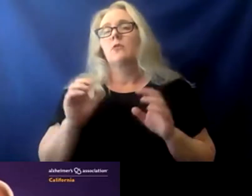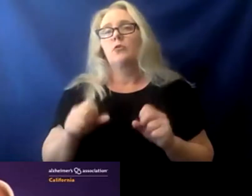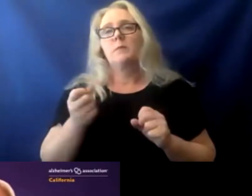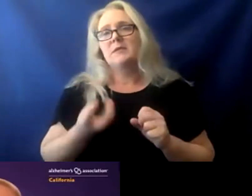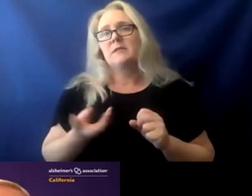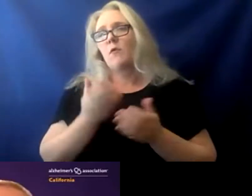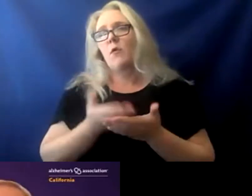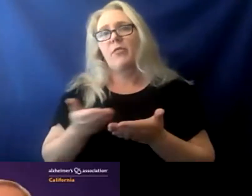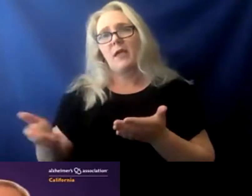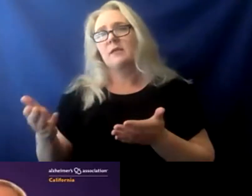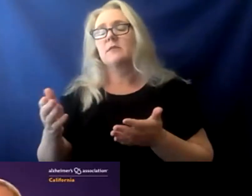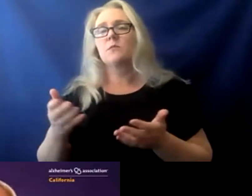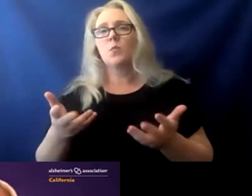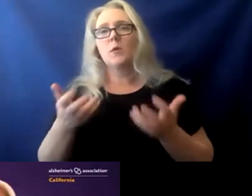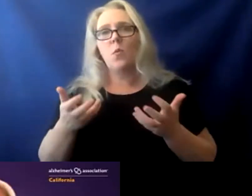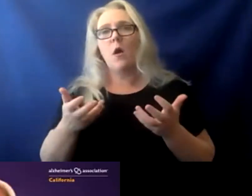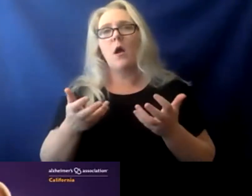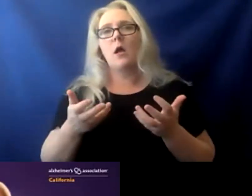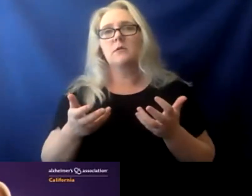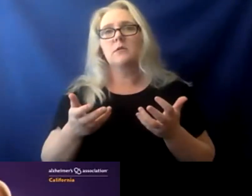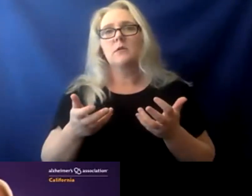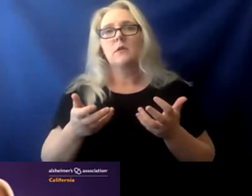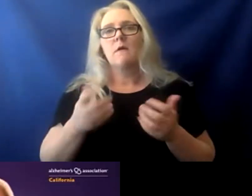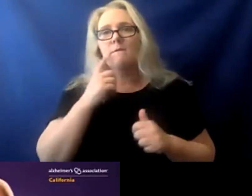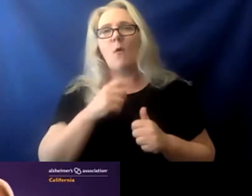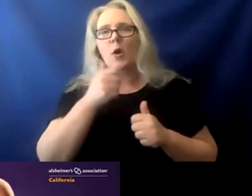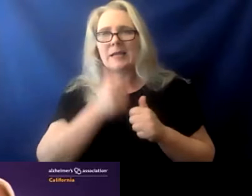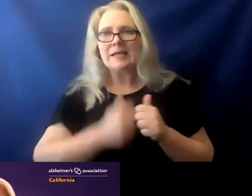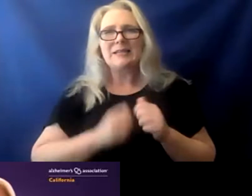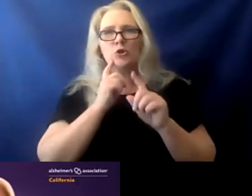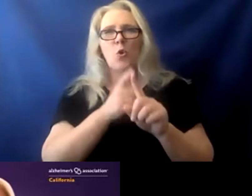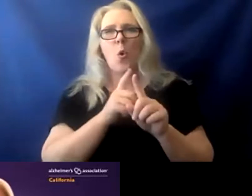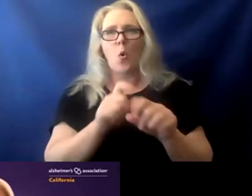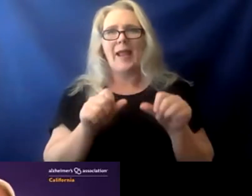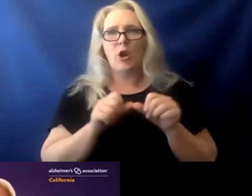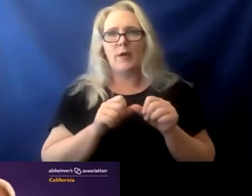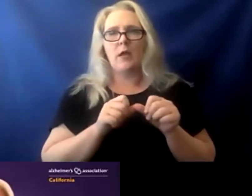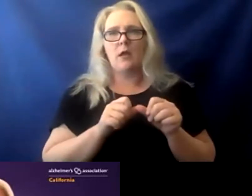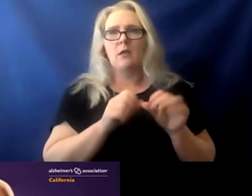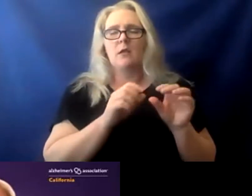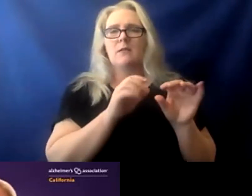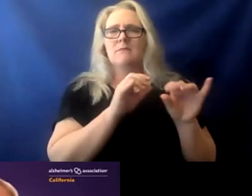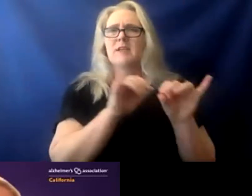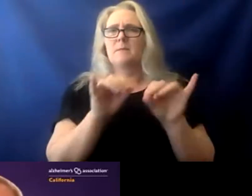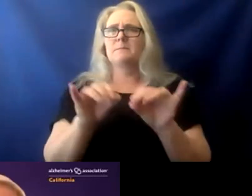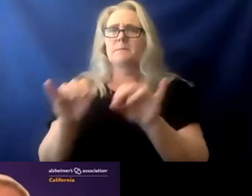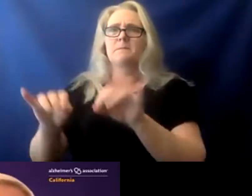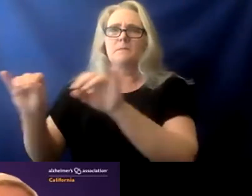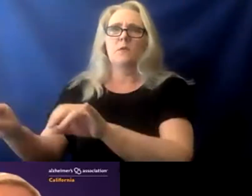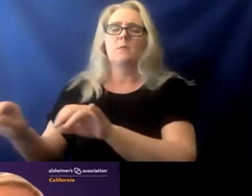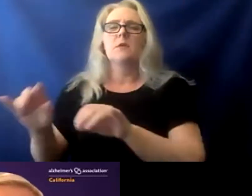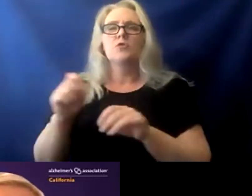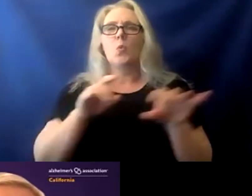want to carry across each goal area to be consistent in how we view each topic.